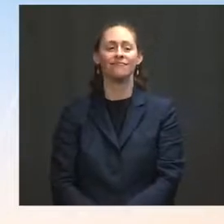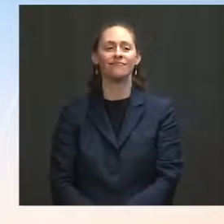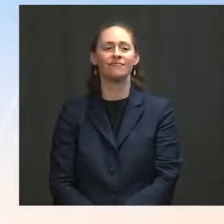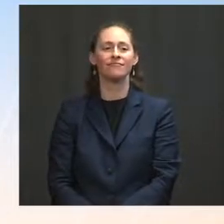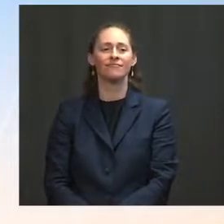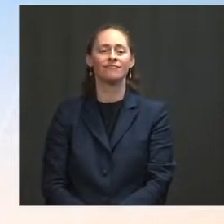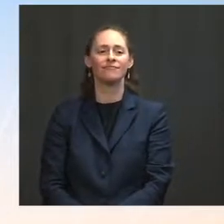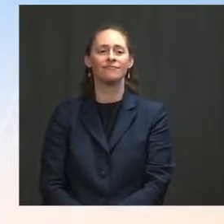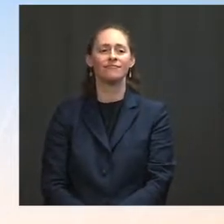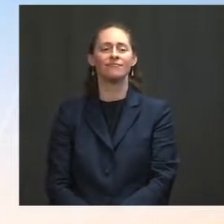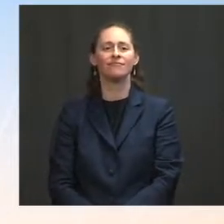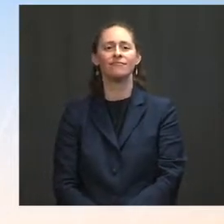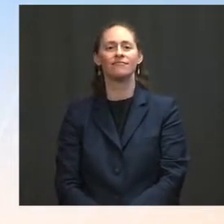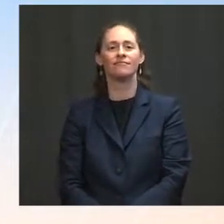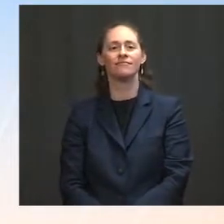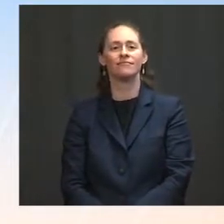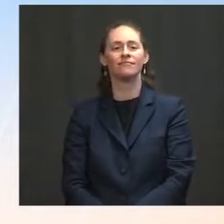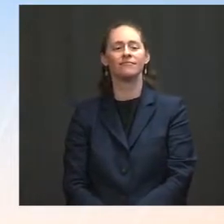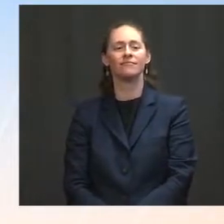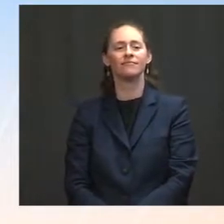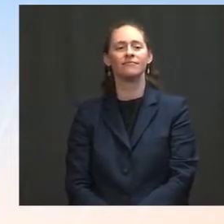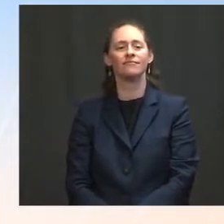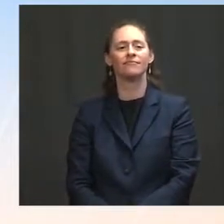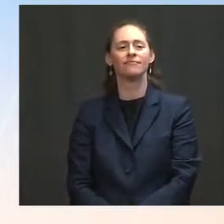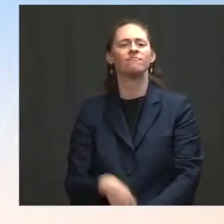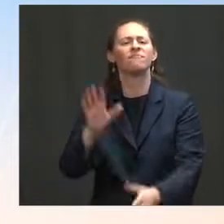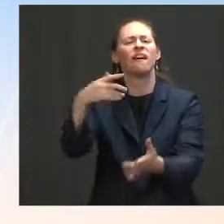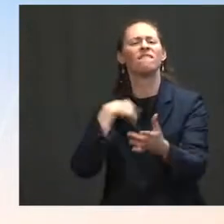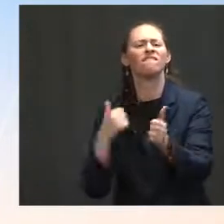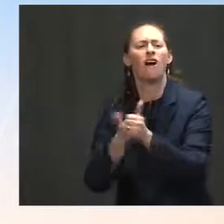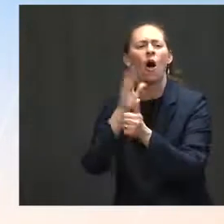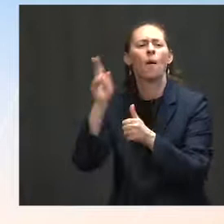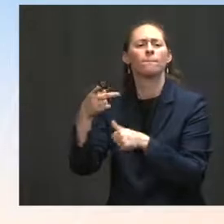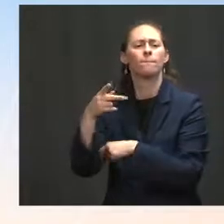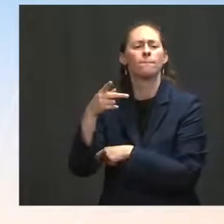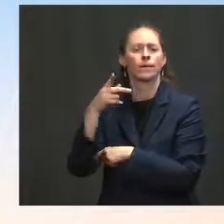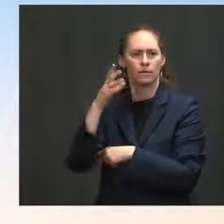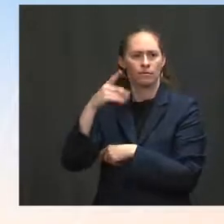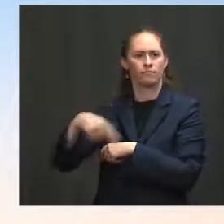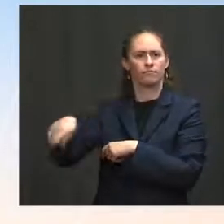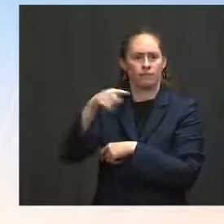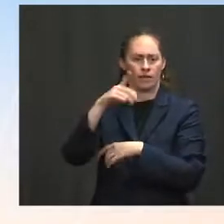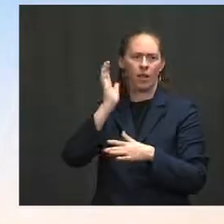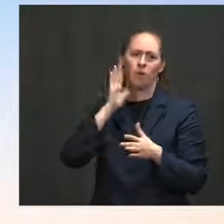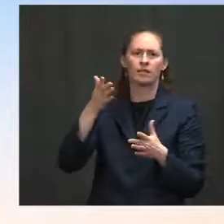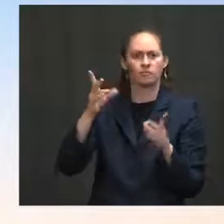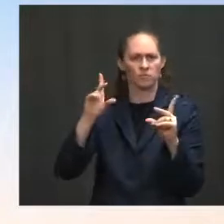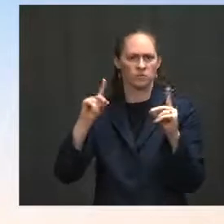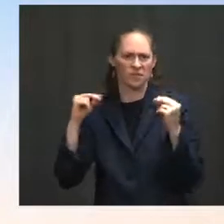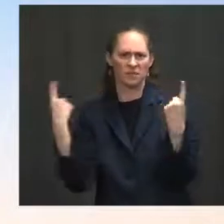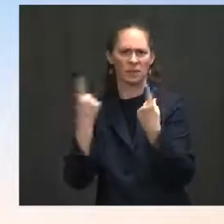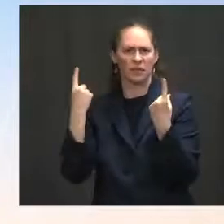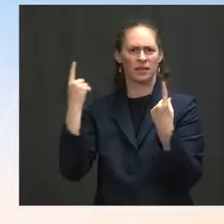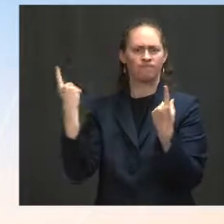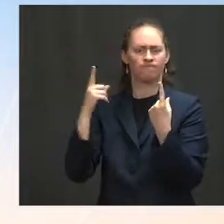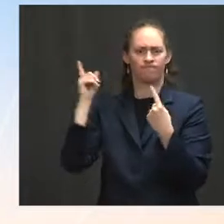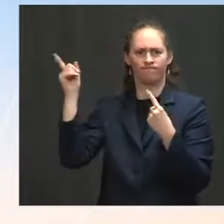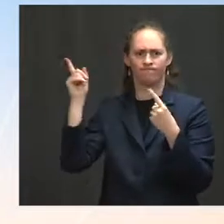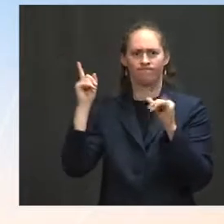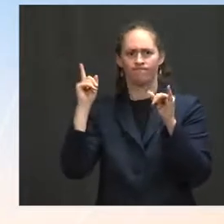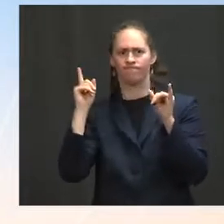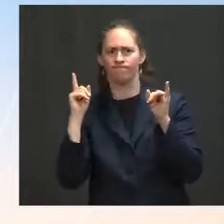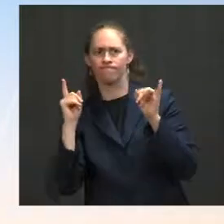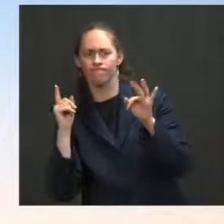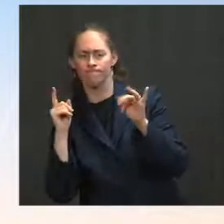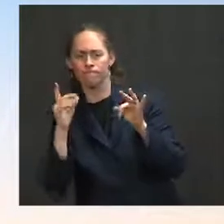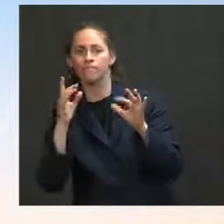you said in the statement today that he's going to take decisive action against consolidation in a lot of industries. Does that include the media